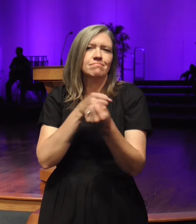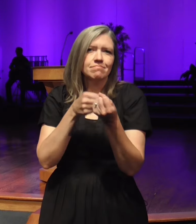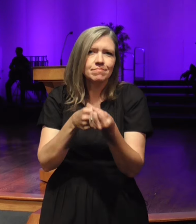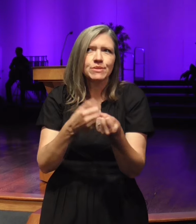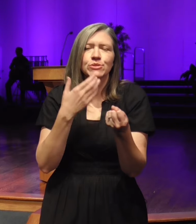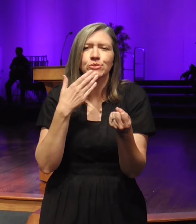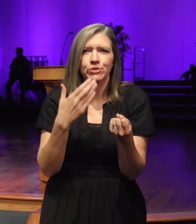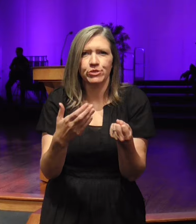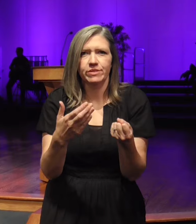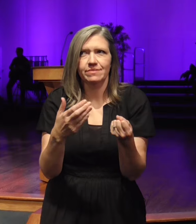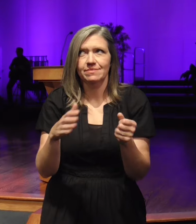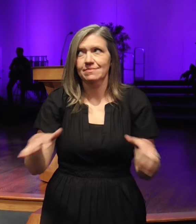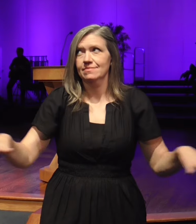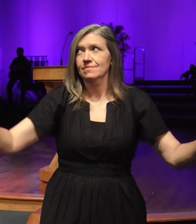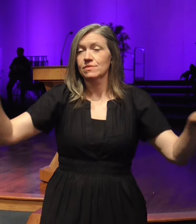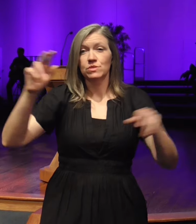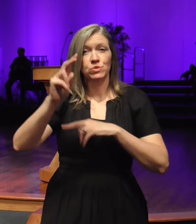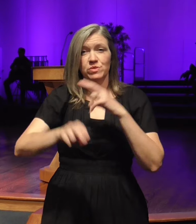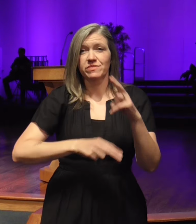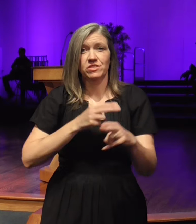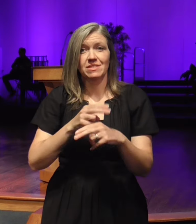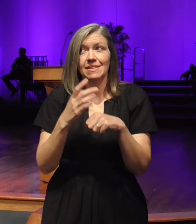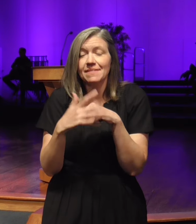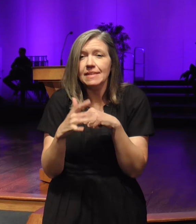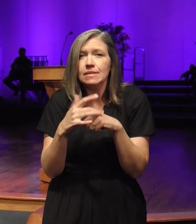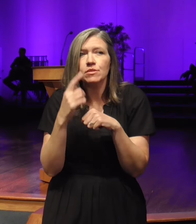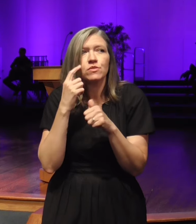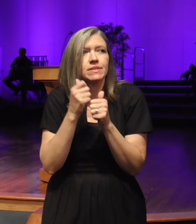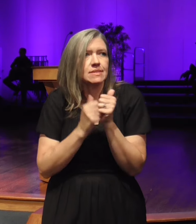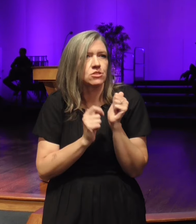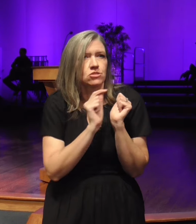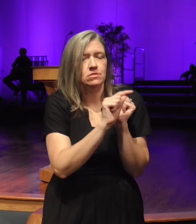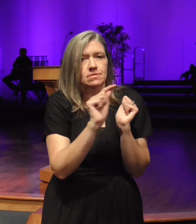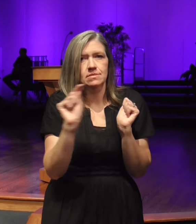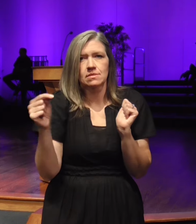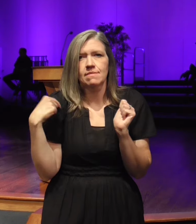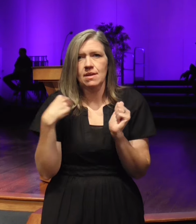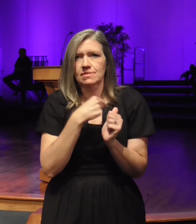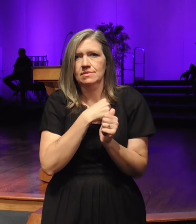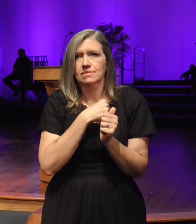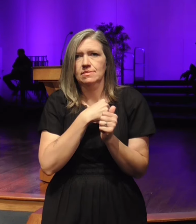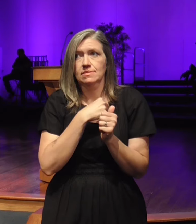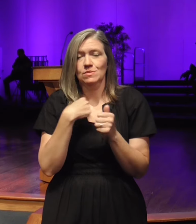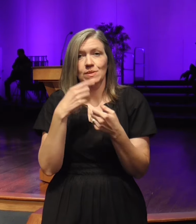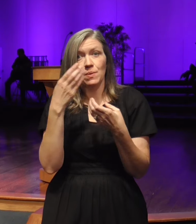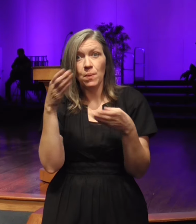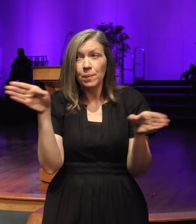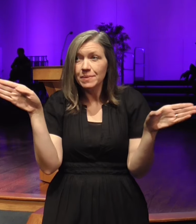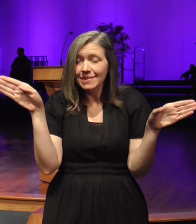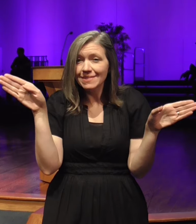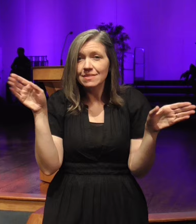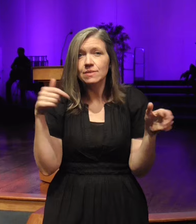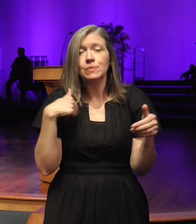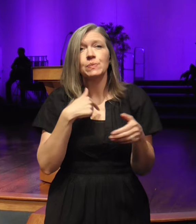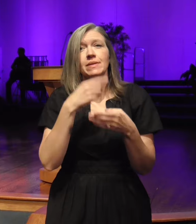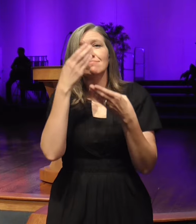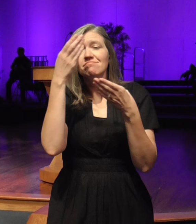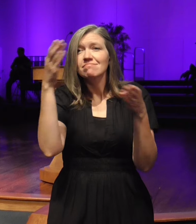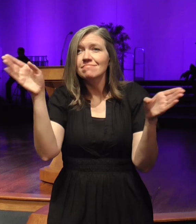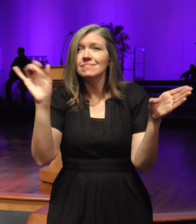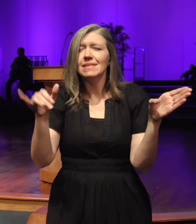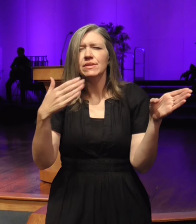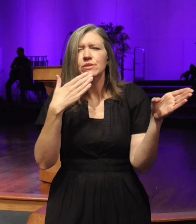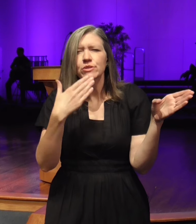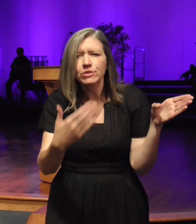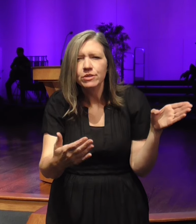There is a power for good in the universe, and it's available to each one